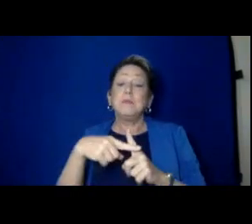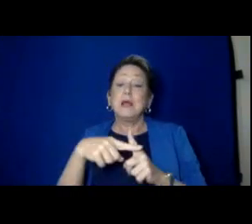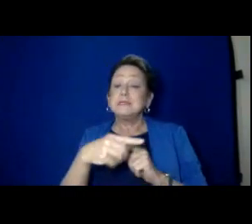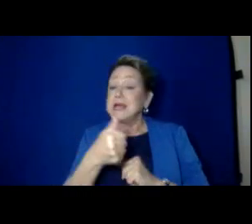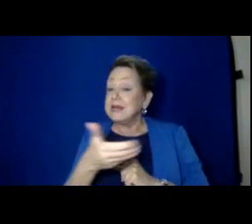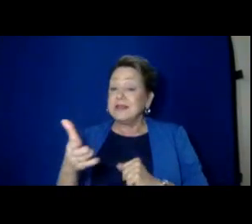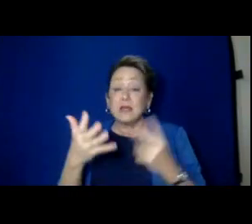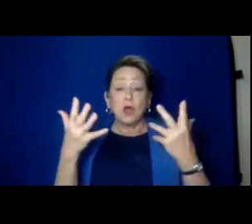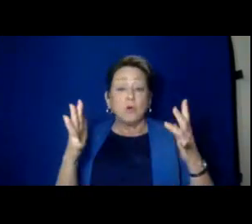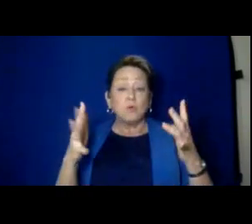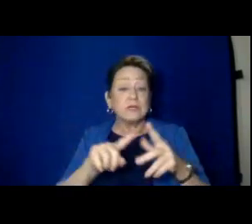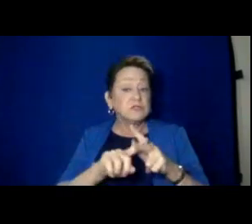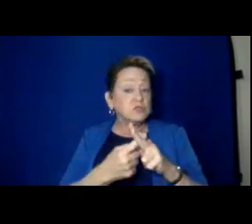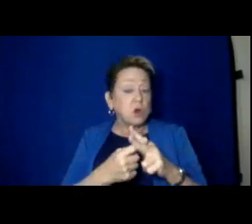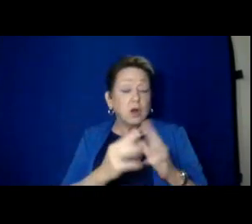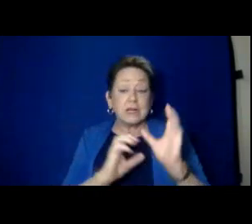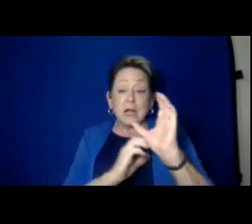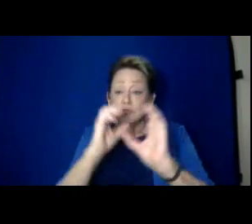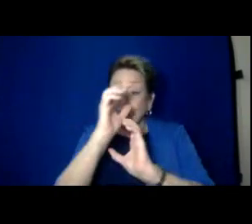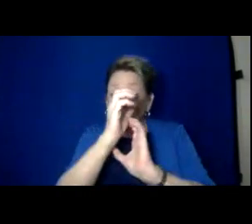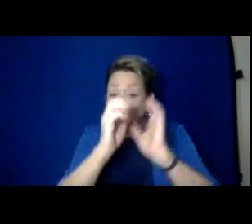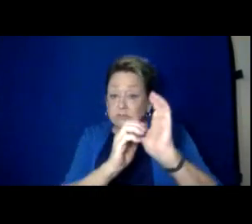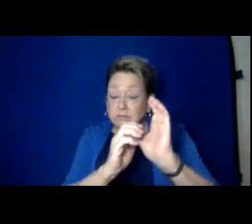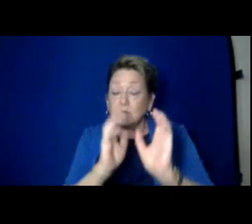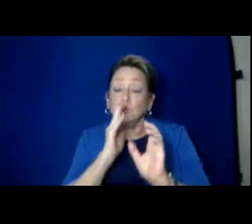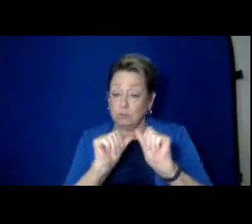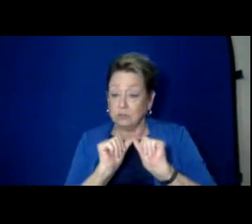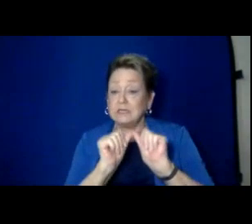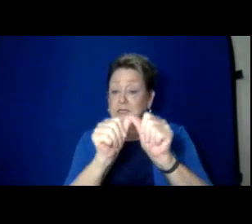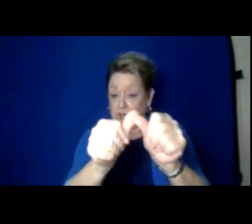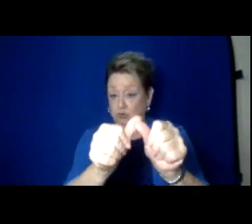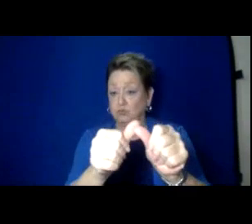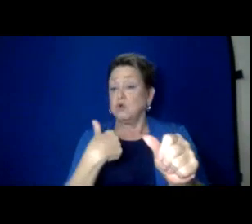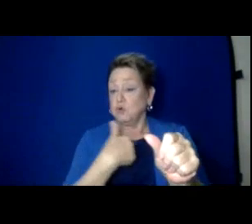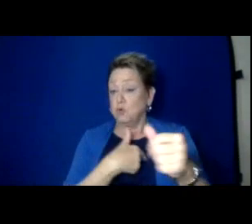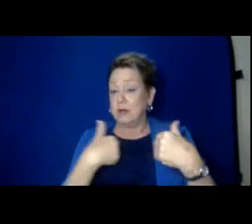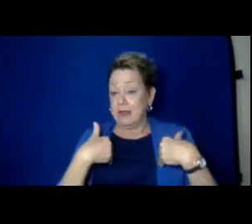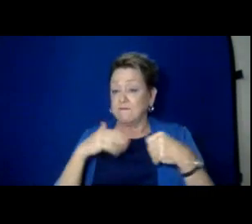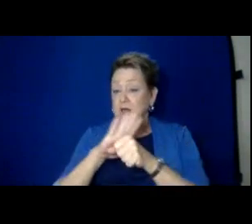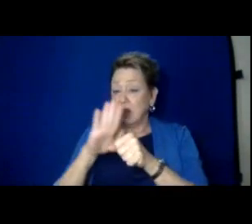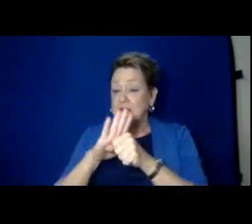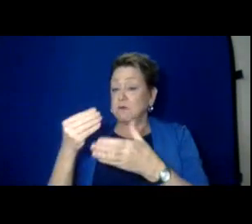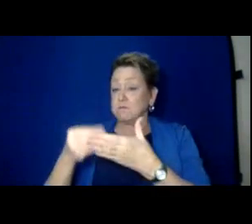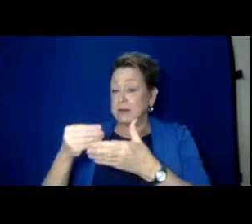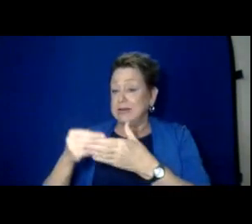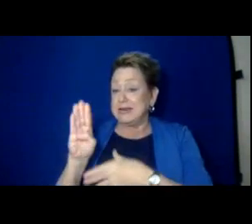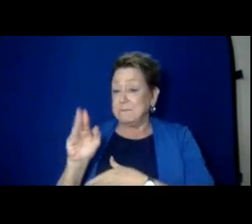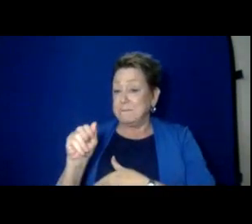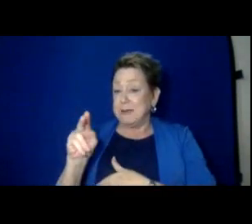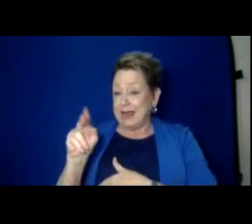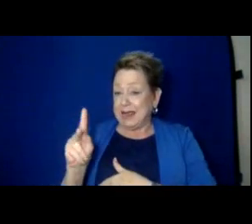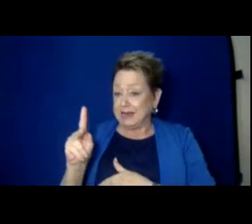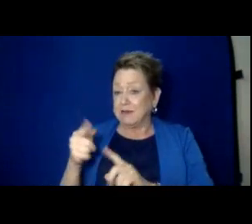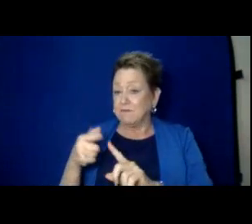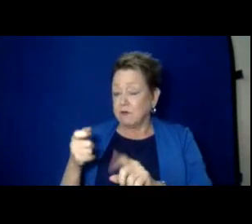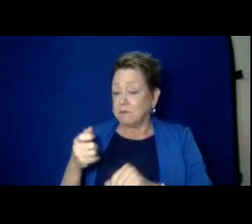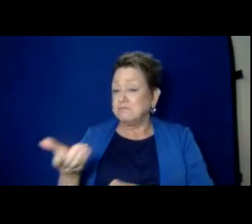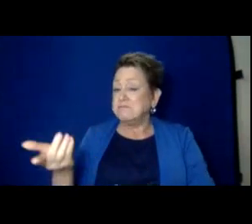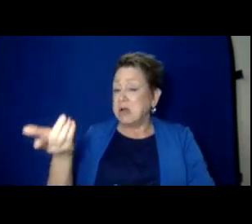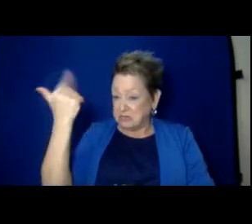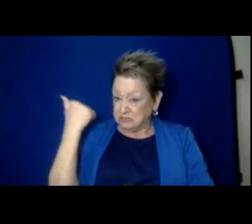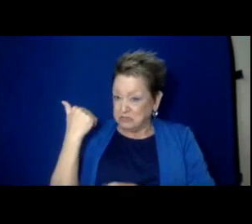construction, things like that will all continue to advance. We have enough capital in the bank from past years' capital